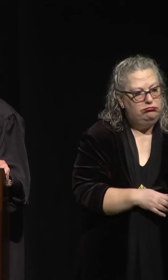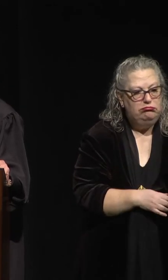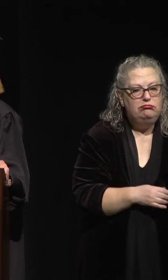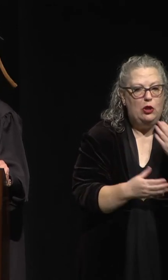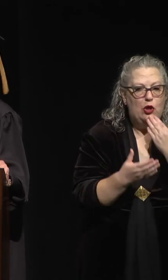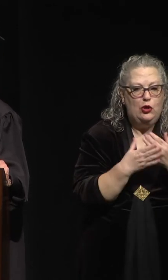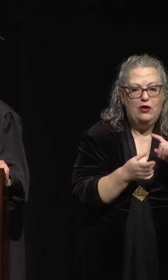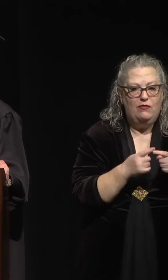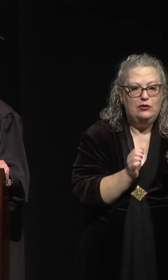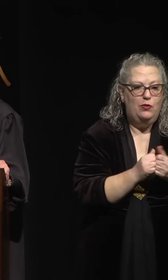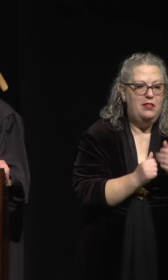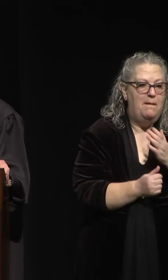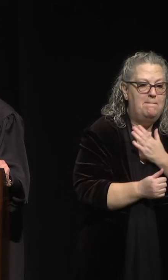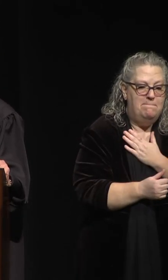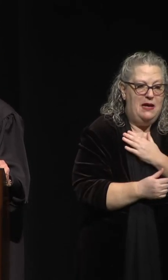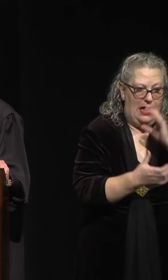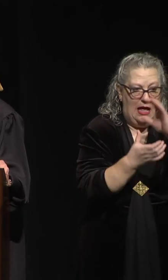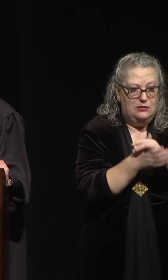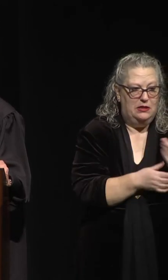friends of my husband's and mine.